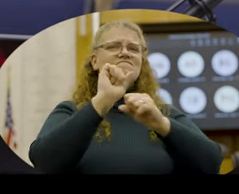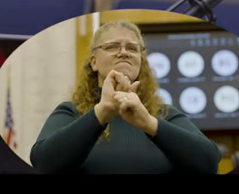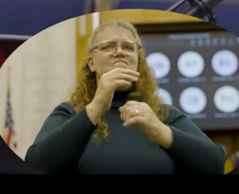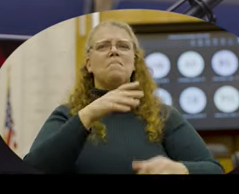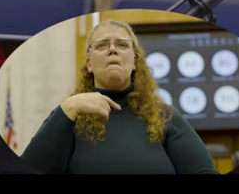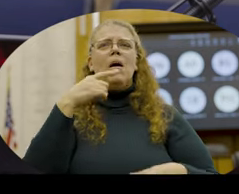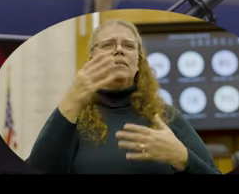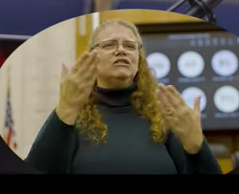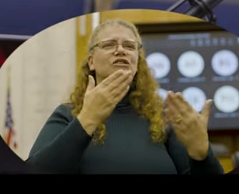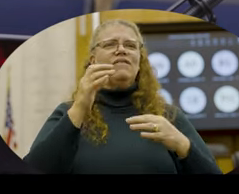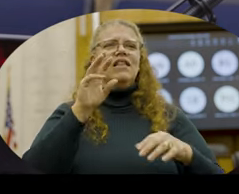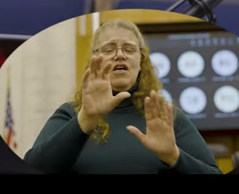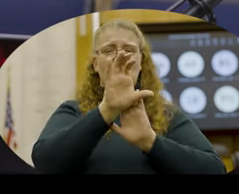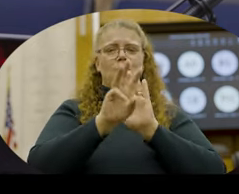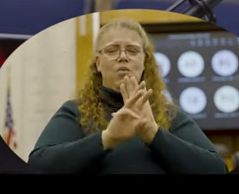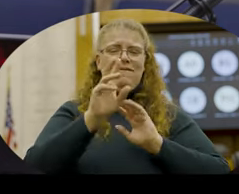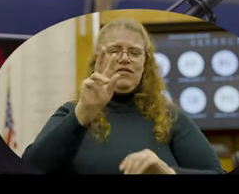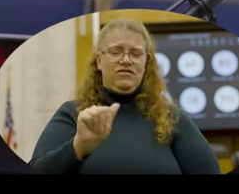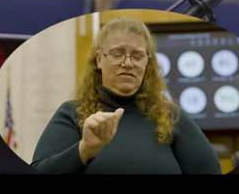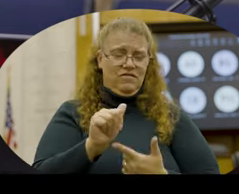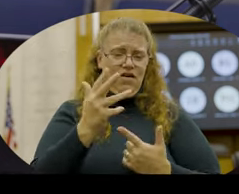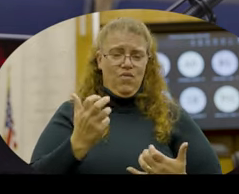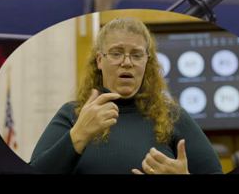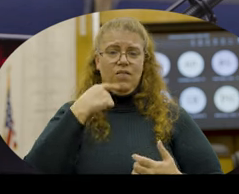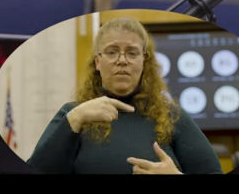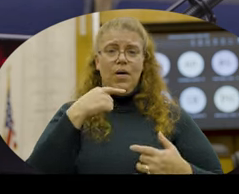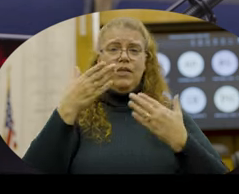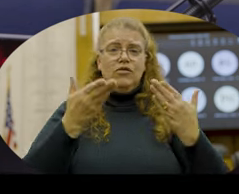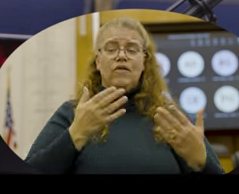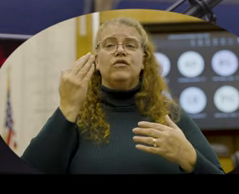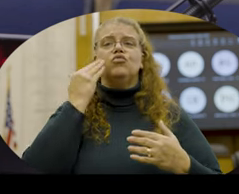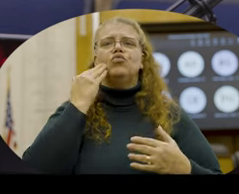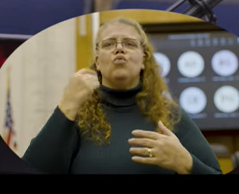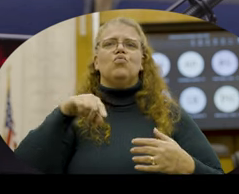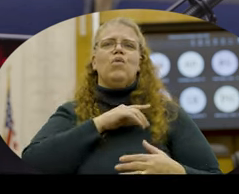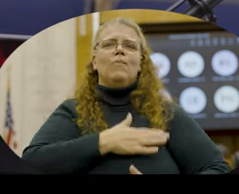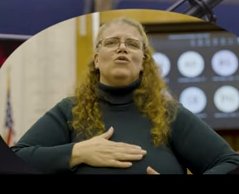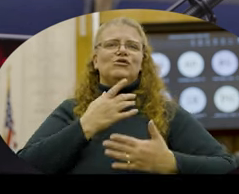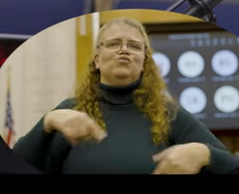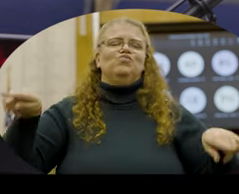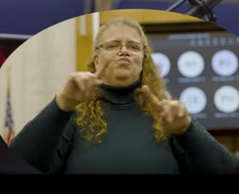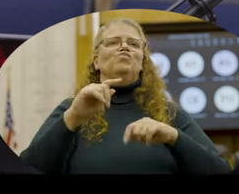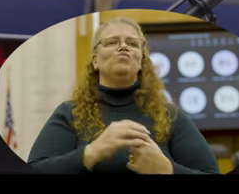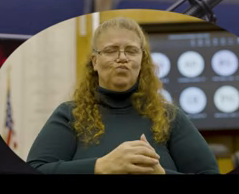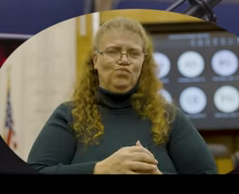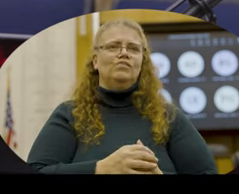workforce. We know upward mobility is important to our employees. So I'm proposing